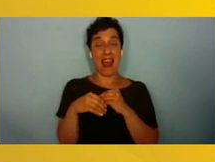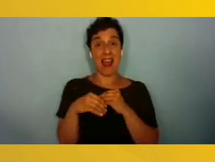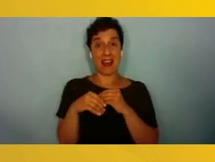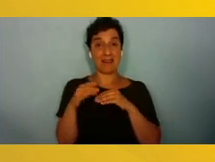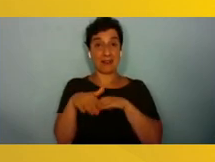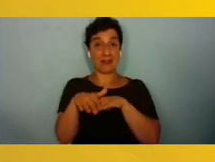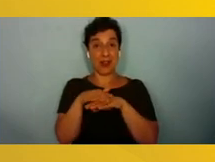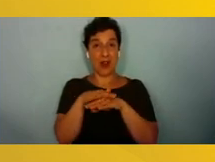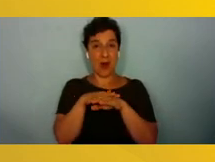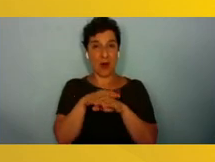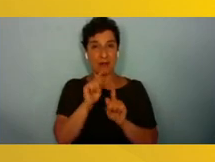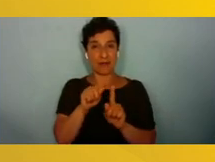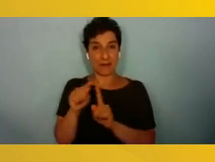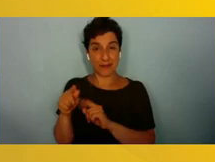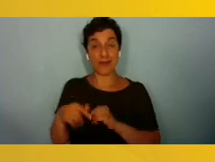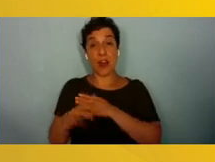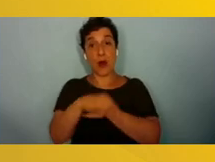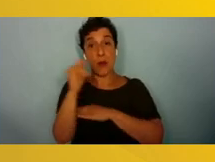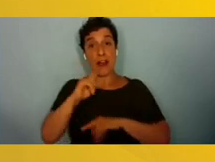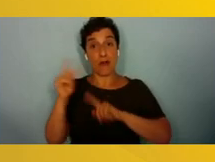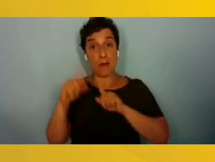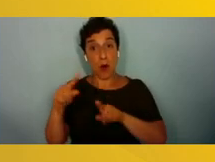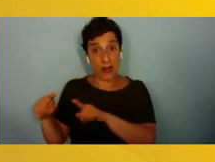and add some whale reporting.